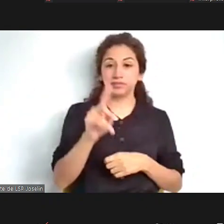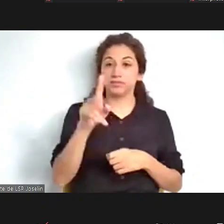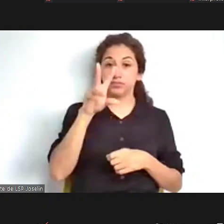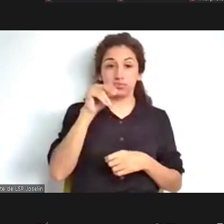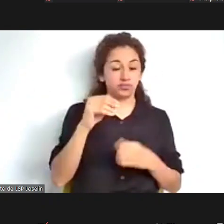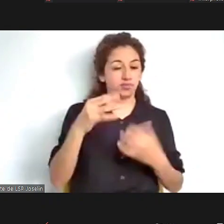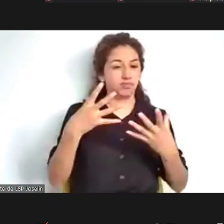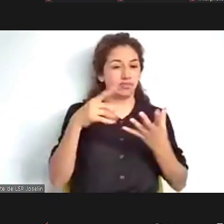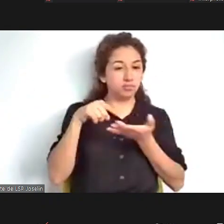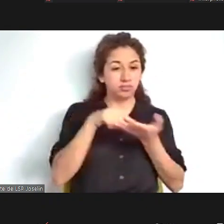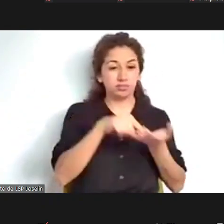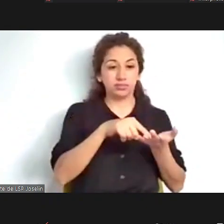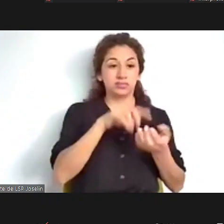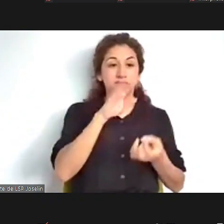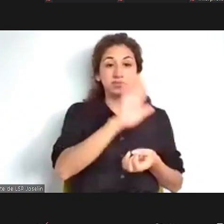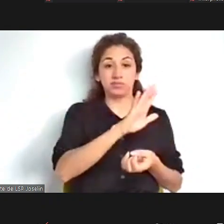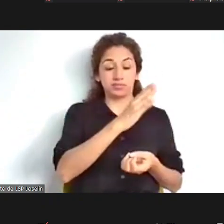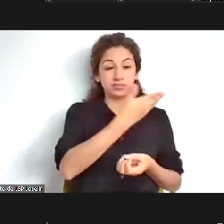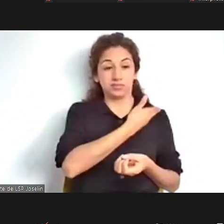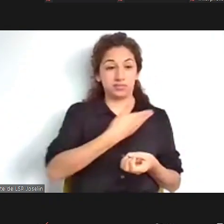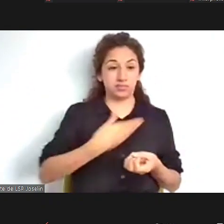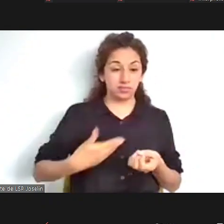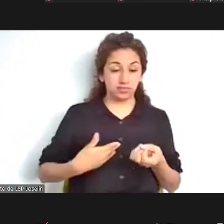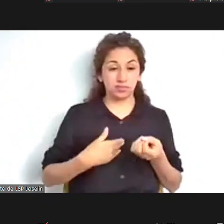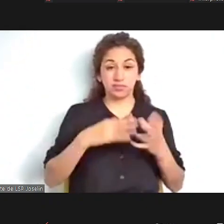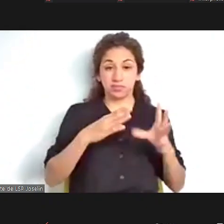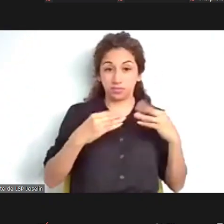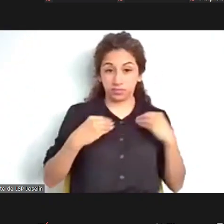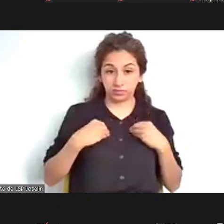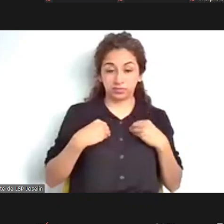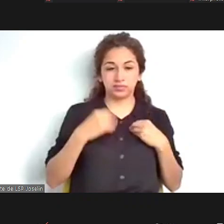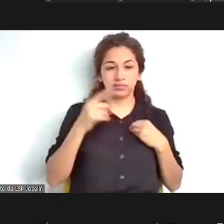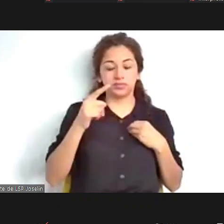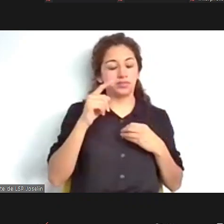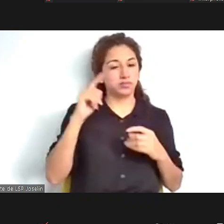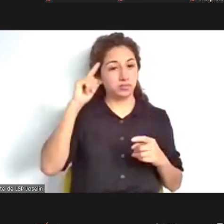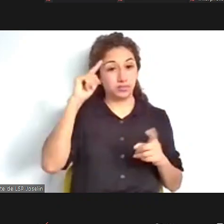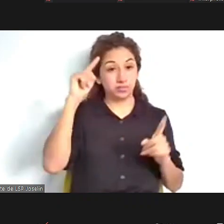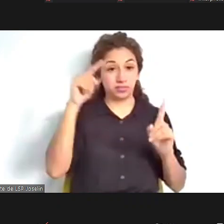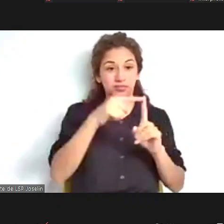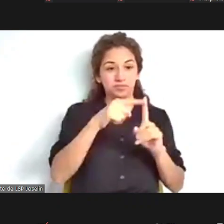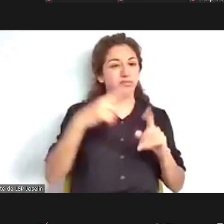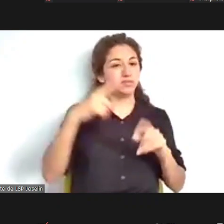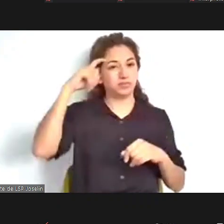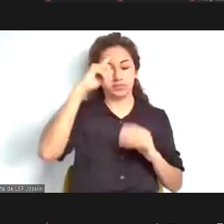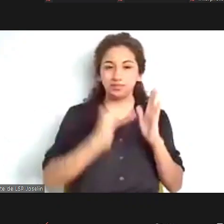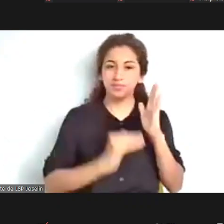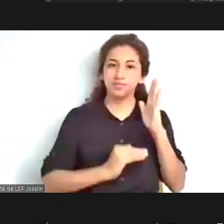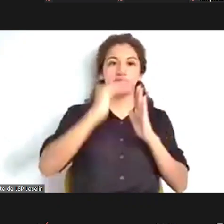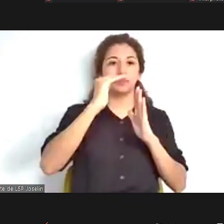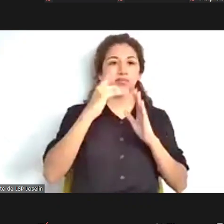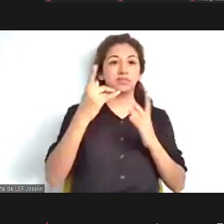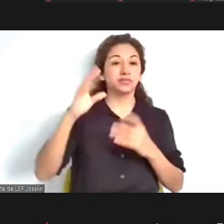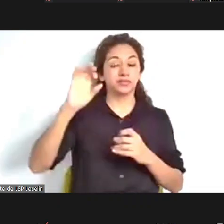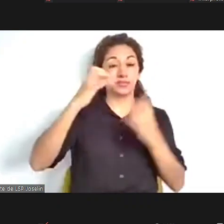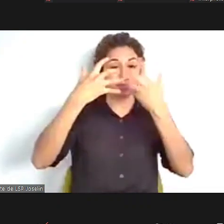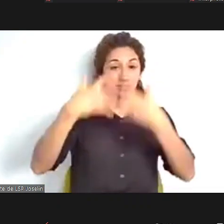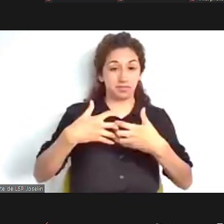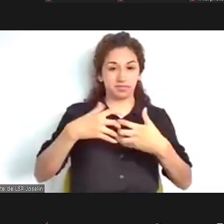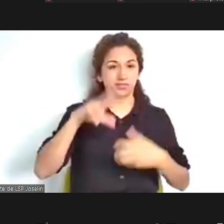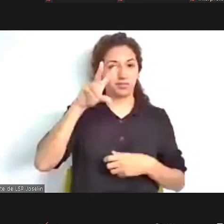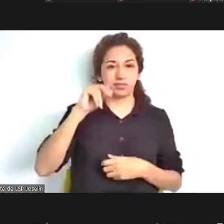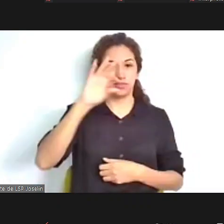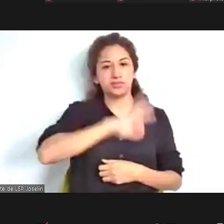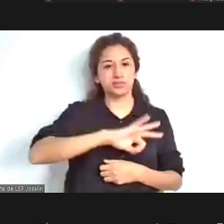are disconnected and due diligence and do not demand the guarantee of the government there we will have an even huger uh